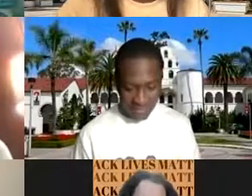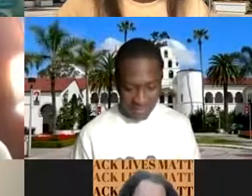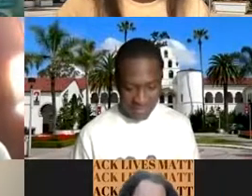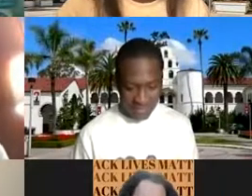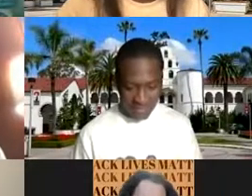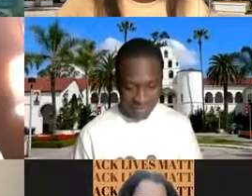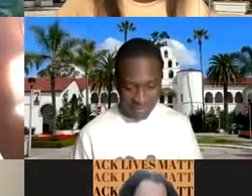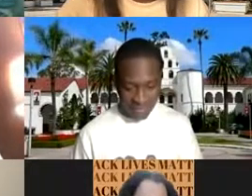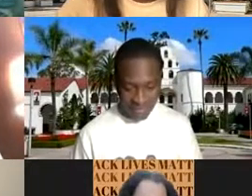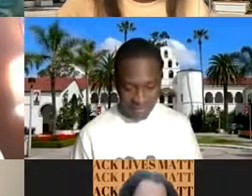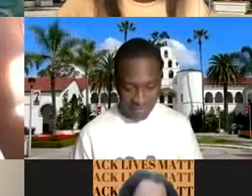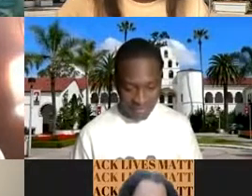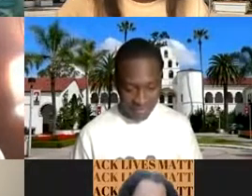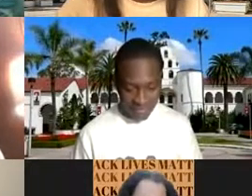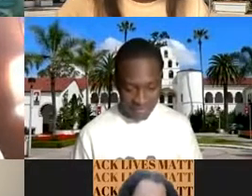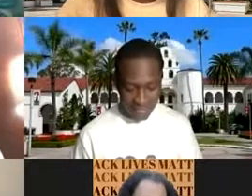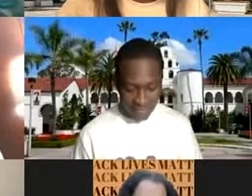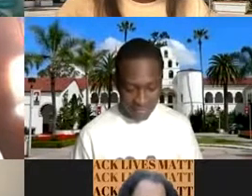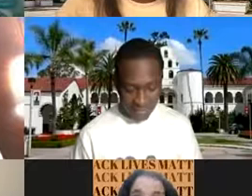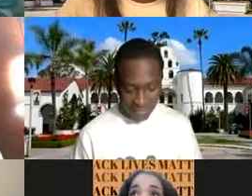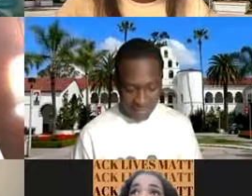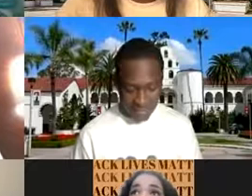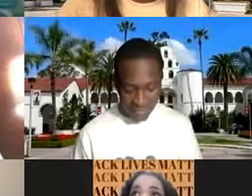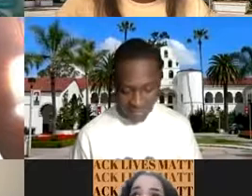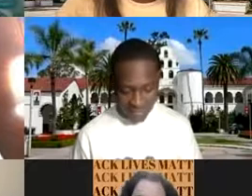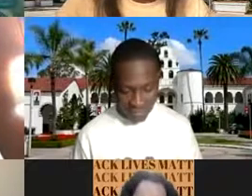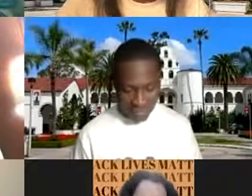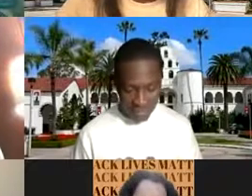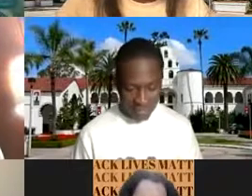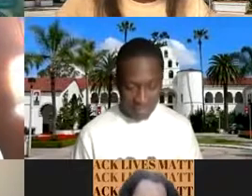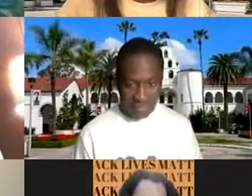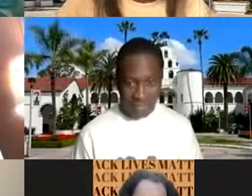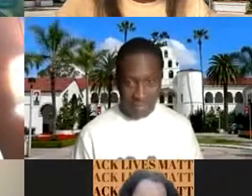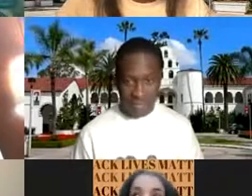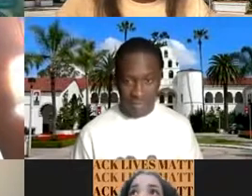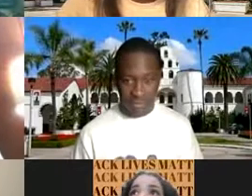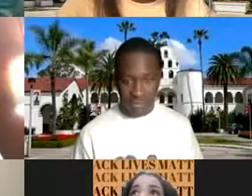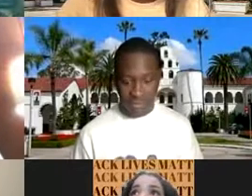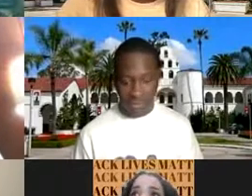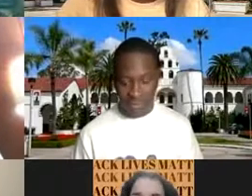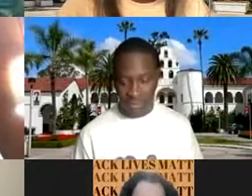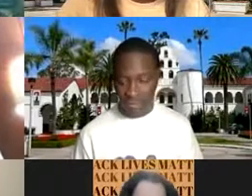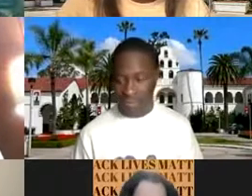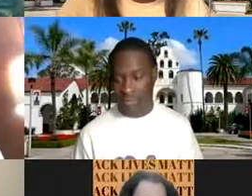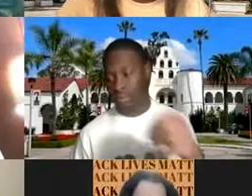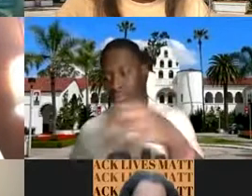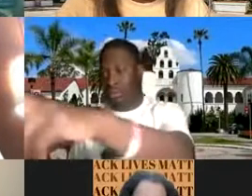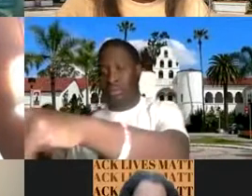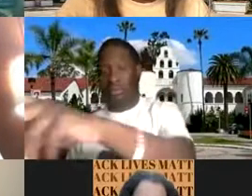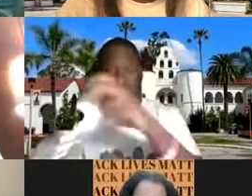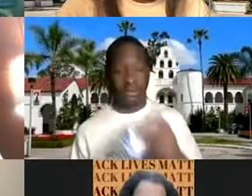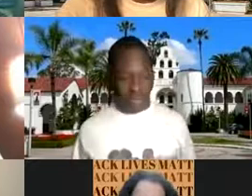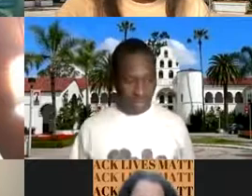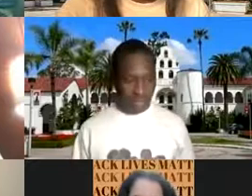HDS empowered me to do all of these things, and I know I have this community at my back. And that is so important, especially at SDSU when we only